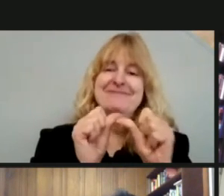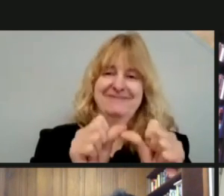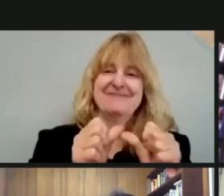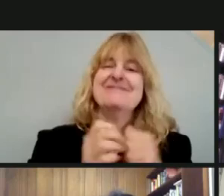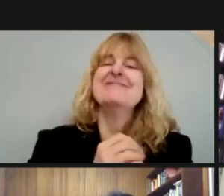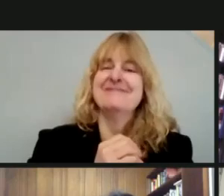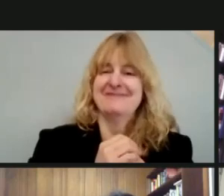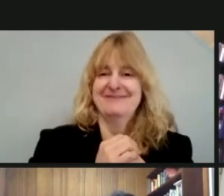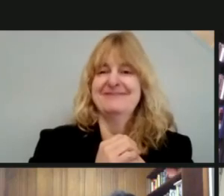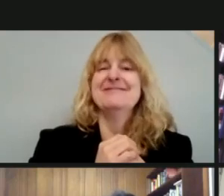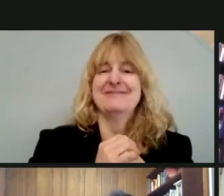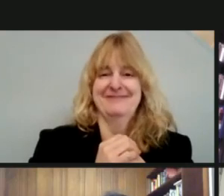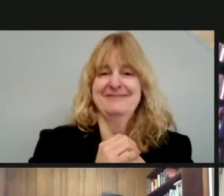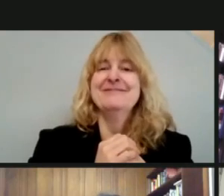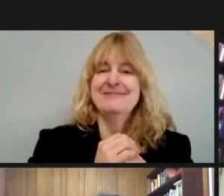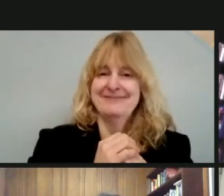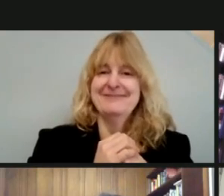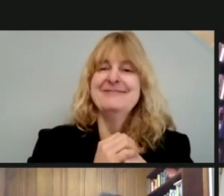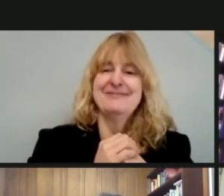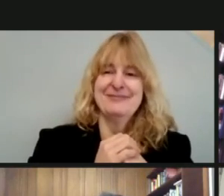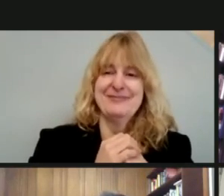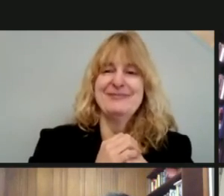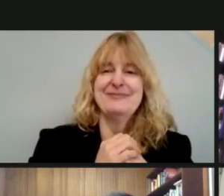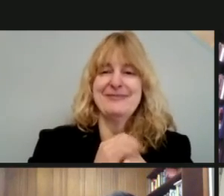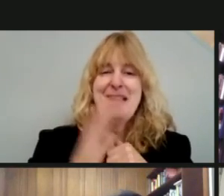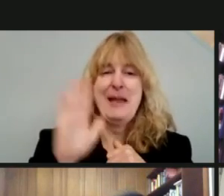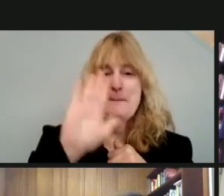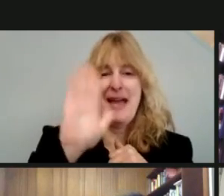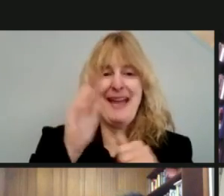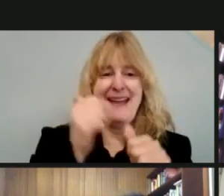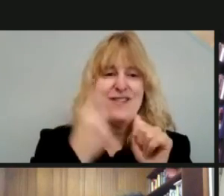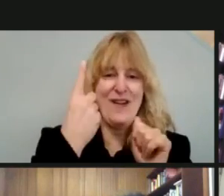Be safe. Okay. Sorry. Yeah. Yeah. Bye, everybody. Okay, everyone, take